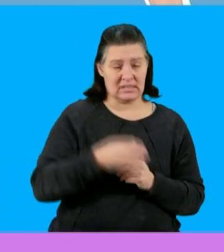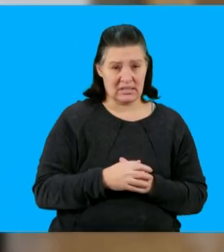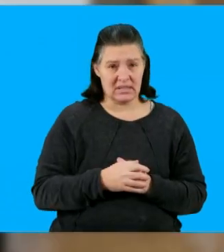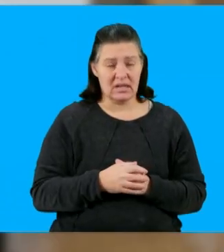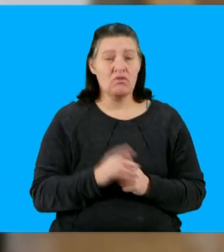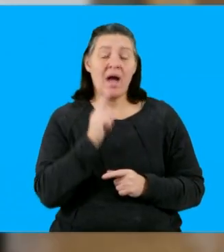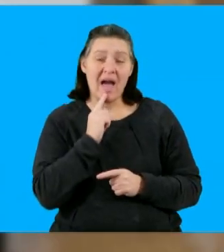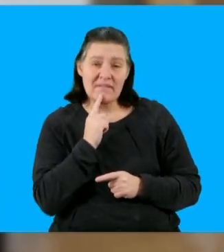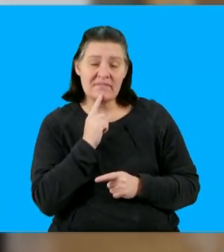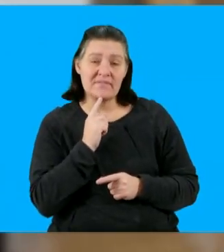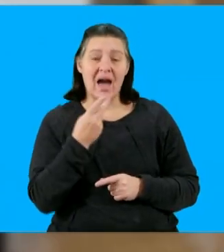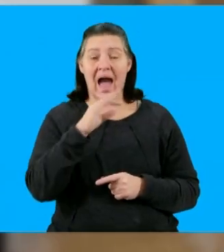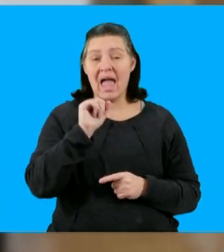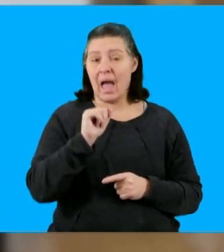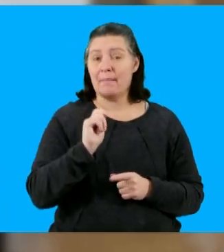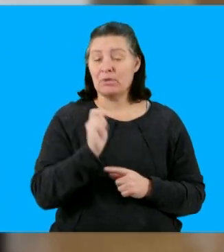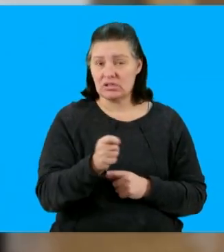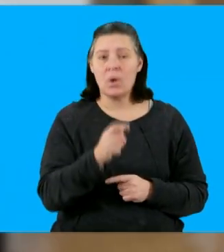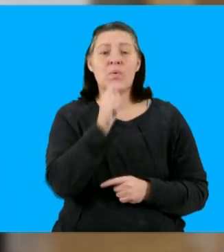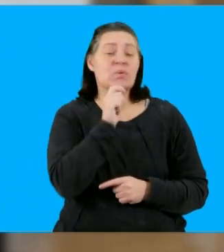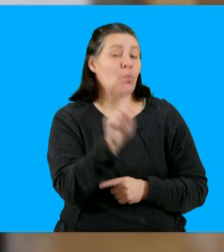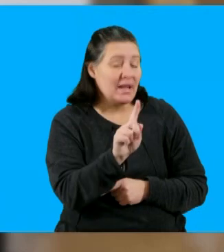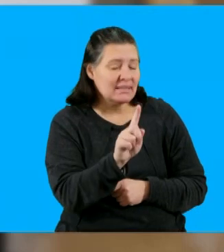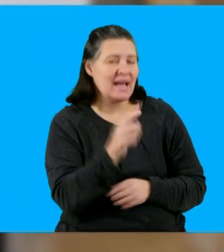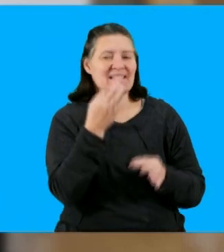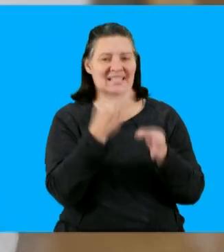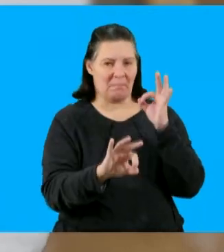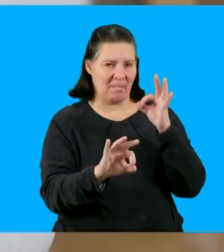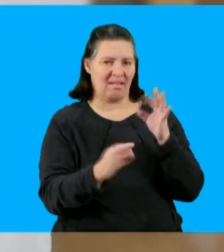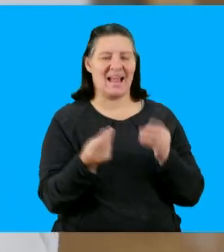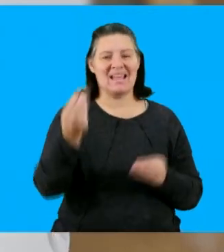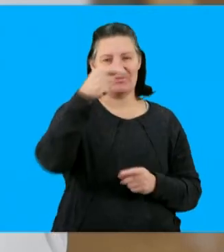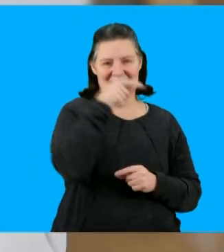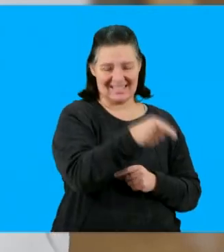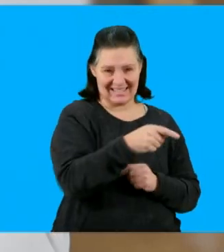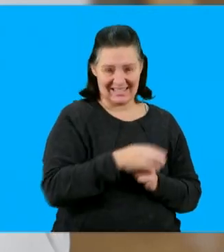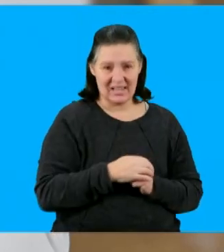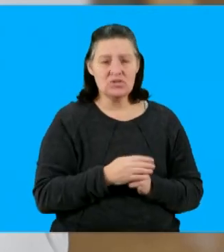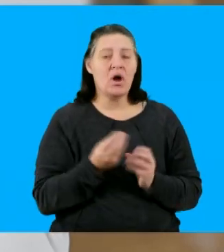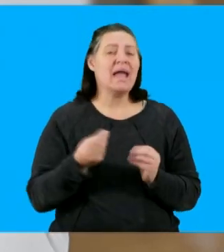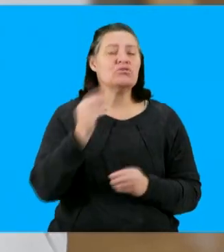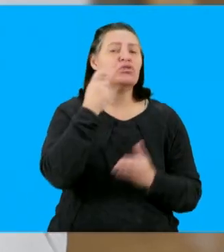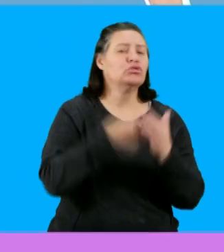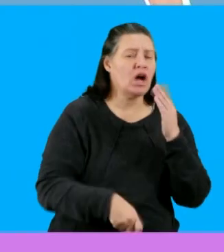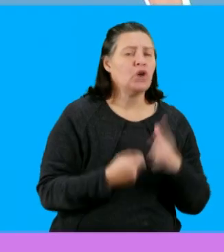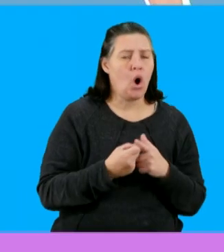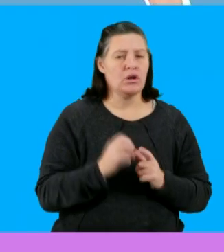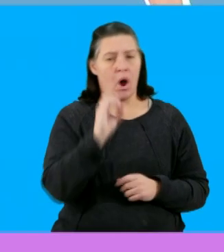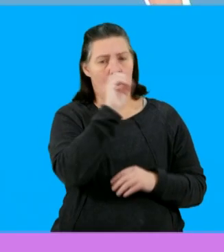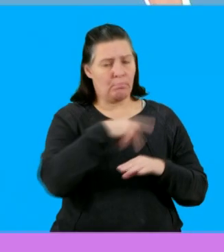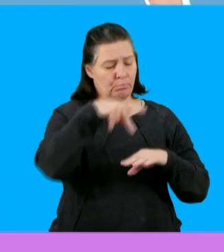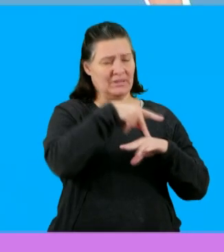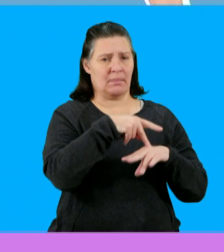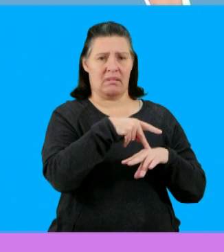Remember we said when we're dealing with hire purchase, we're going to use simple interest method. So interest charged on the original